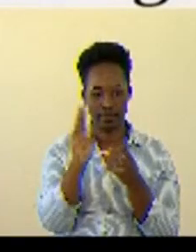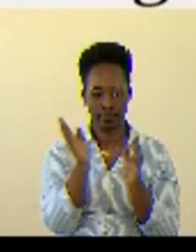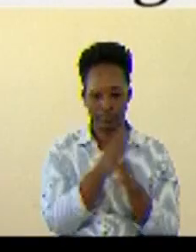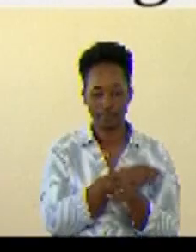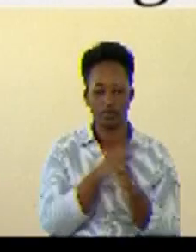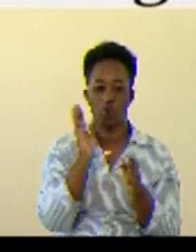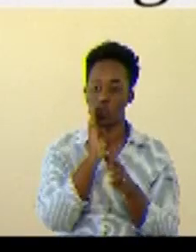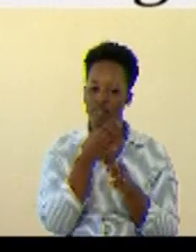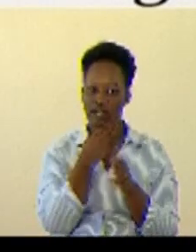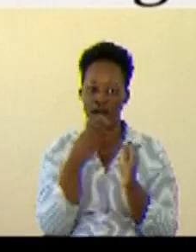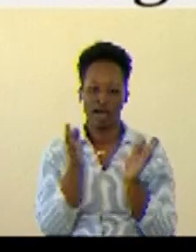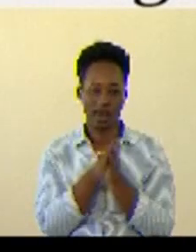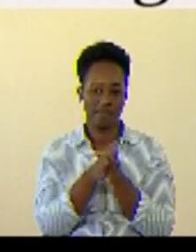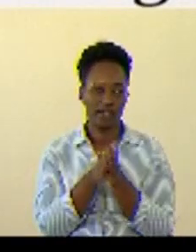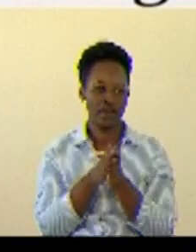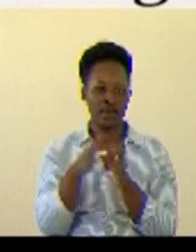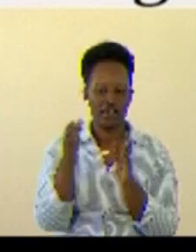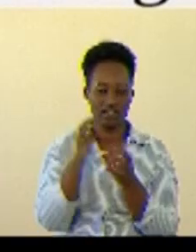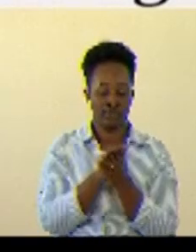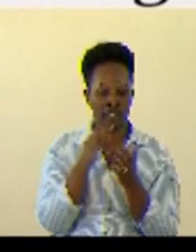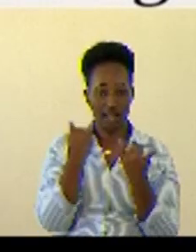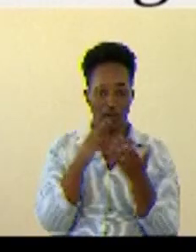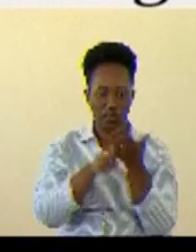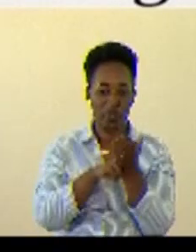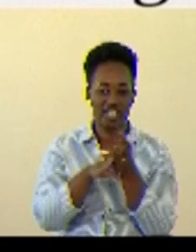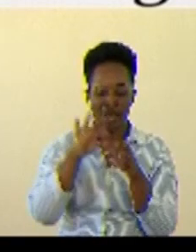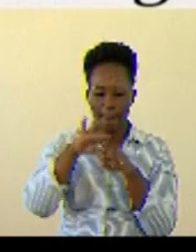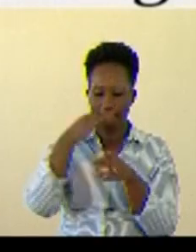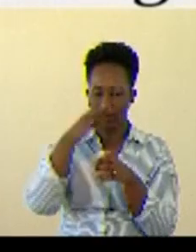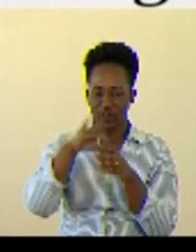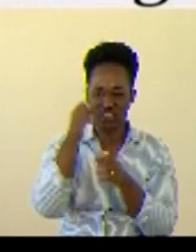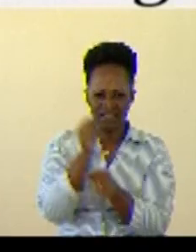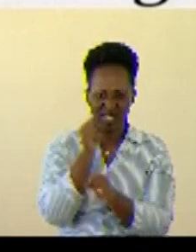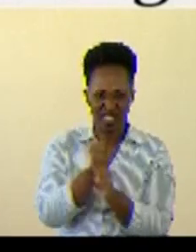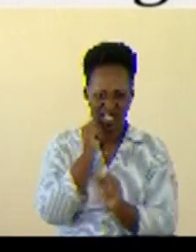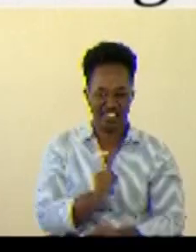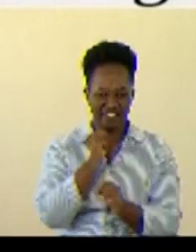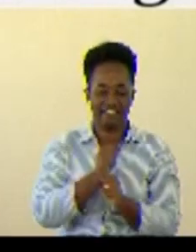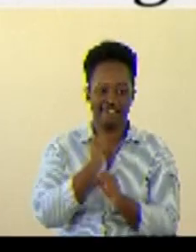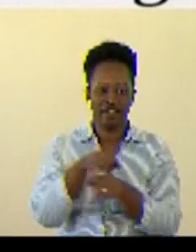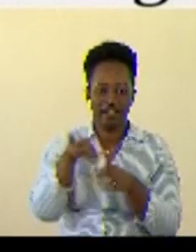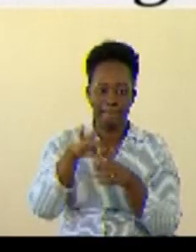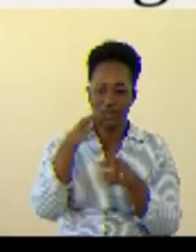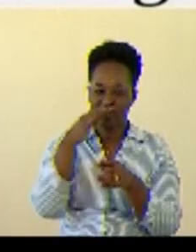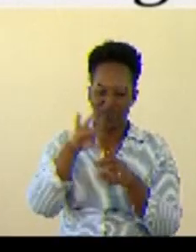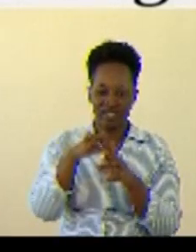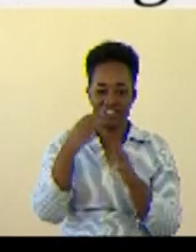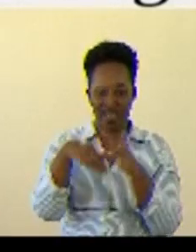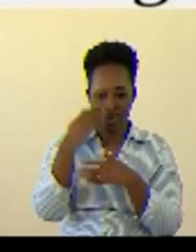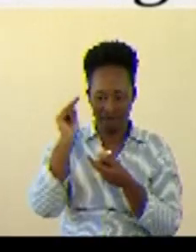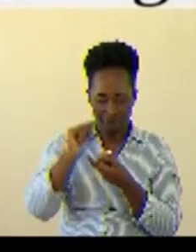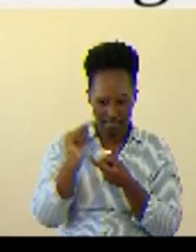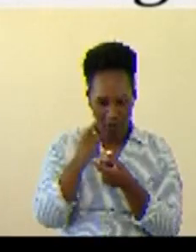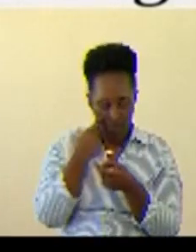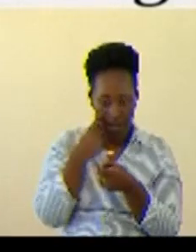used the biscuits. I crush the biscuits, then I'm going to test if the biscuits contains does the biscuit contains reducing sugars. If they